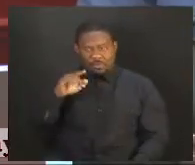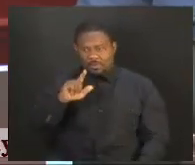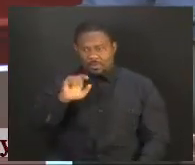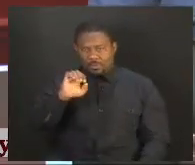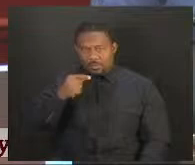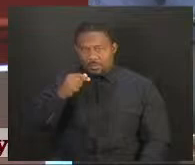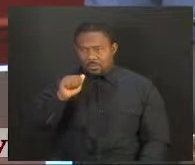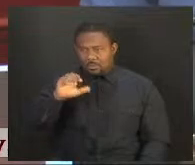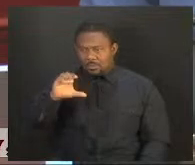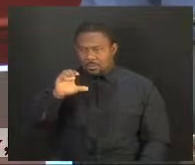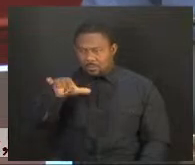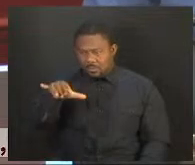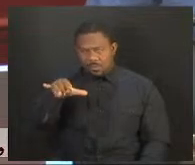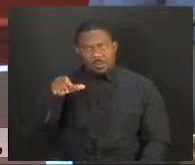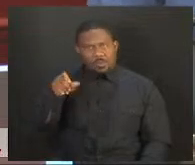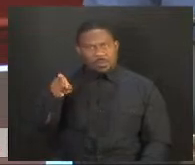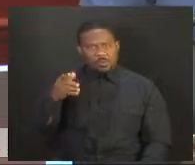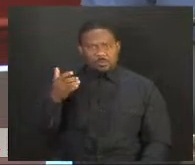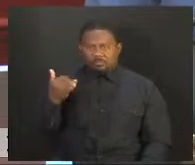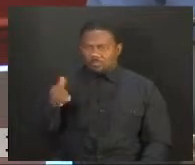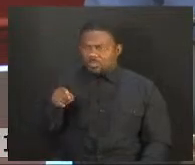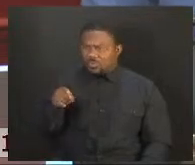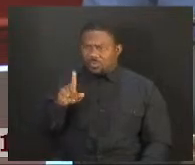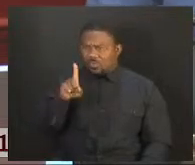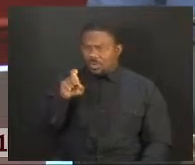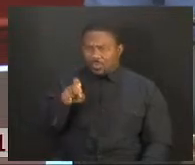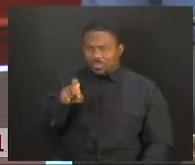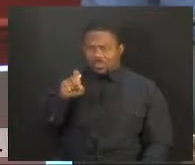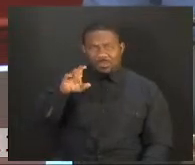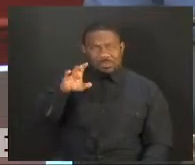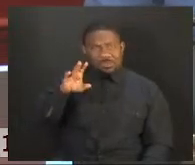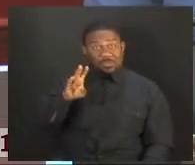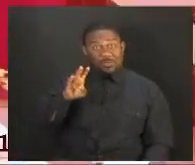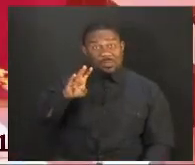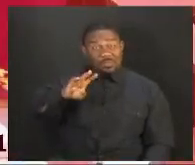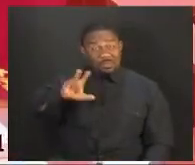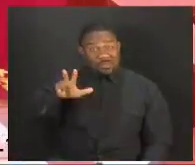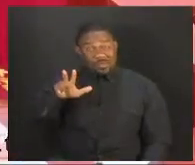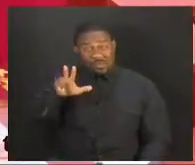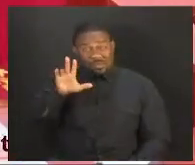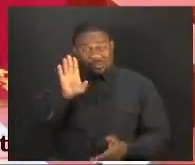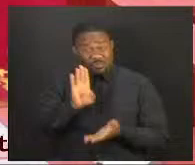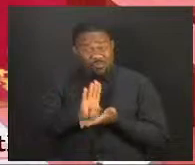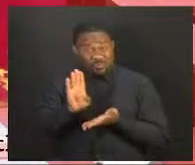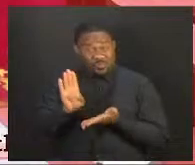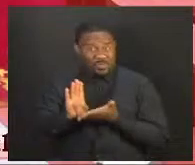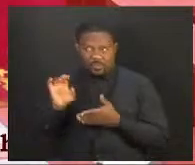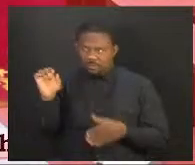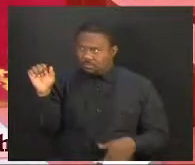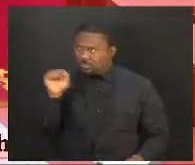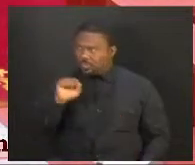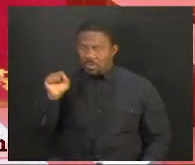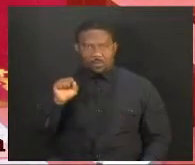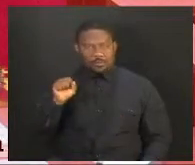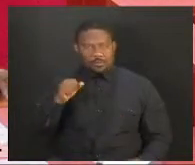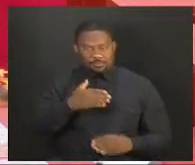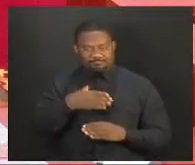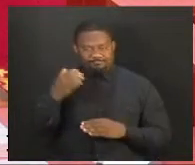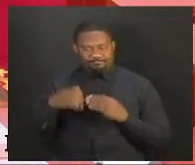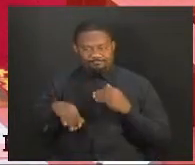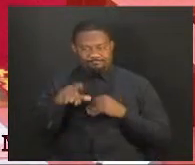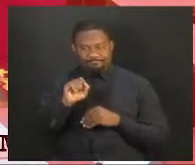at $1.73 billion US as at end 2024. Right, Honorable